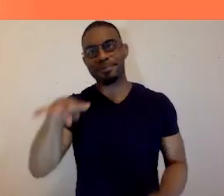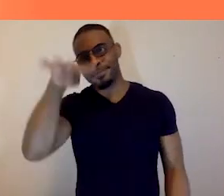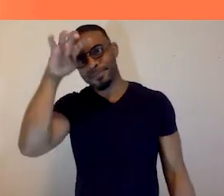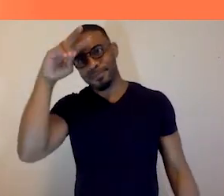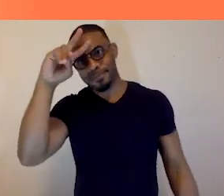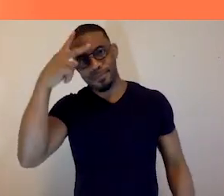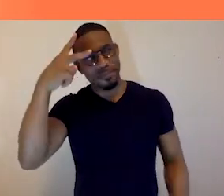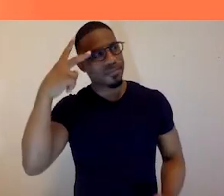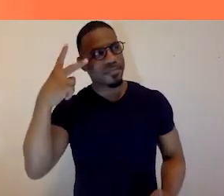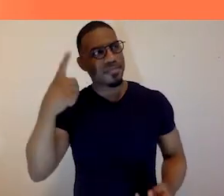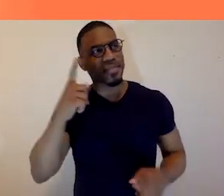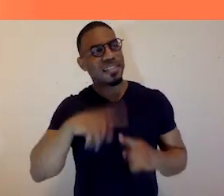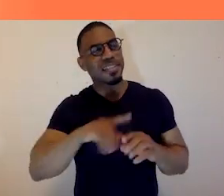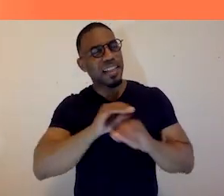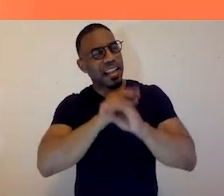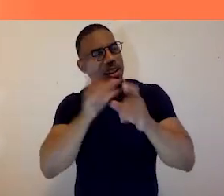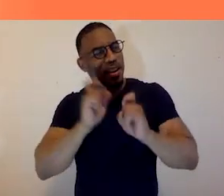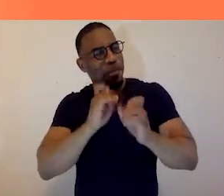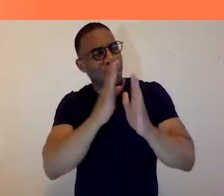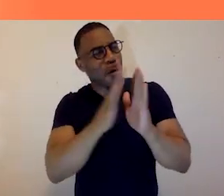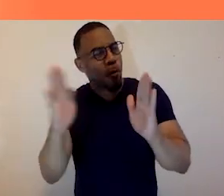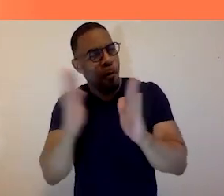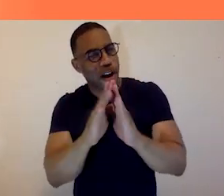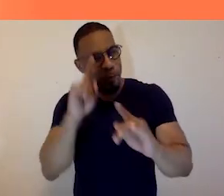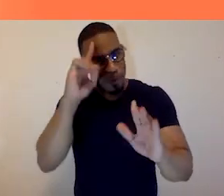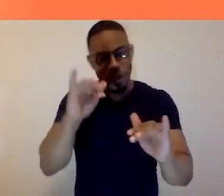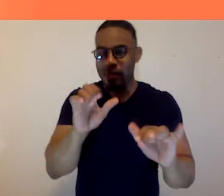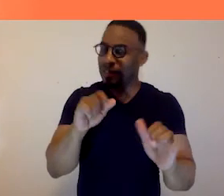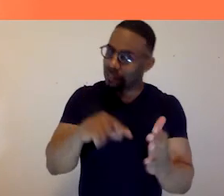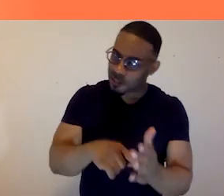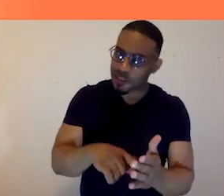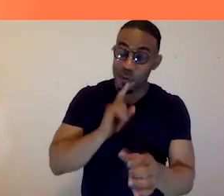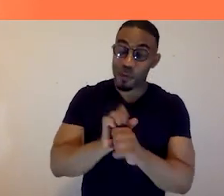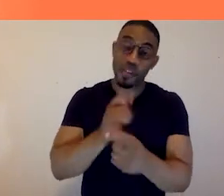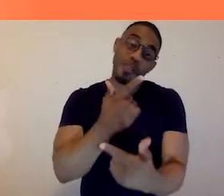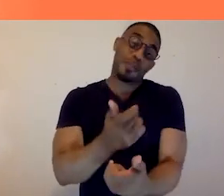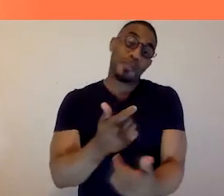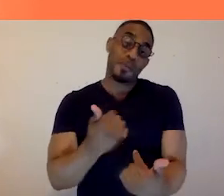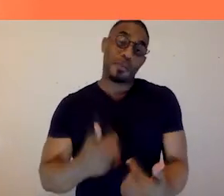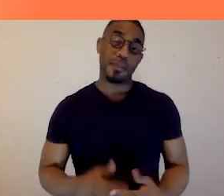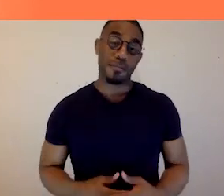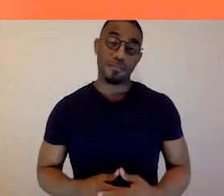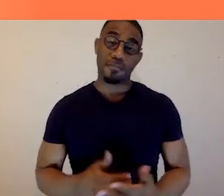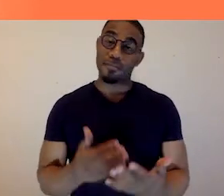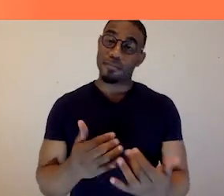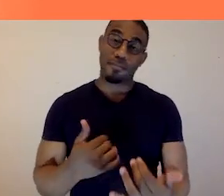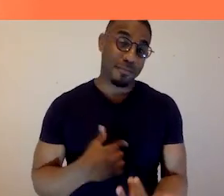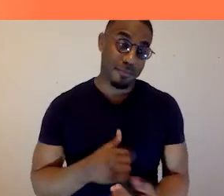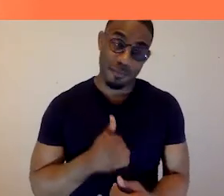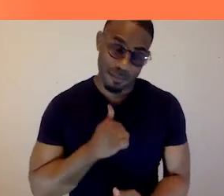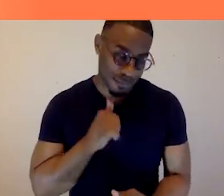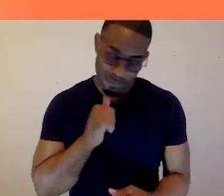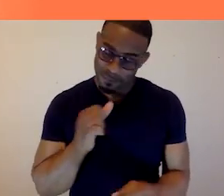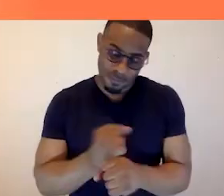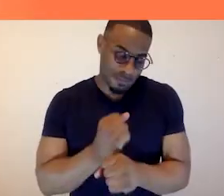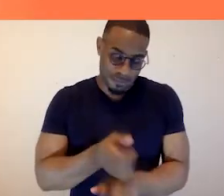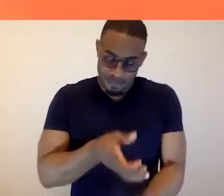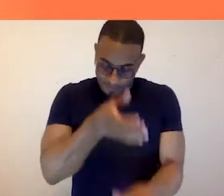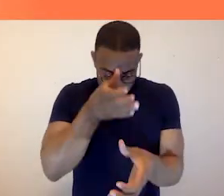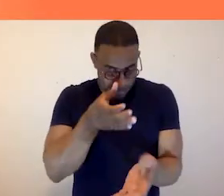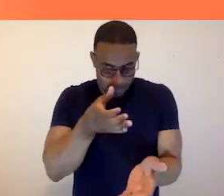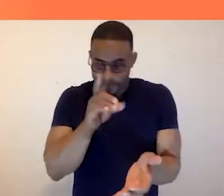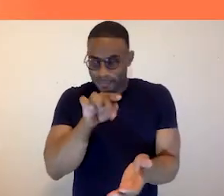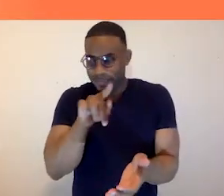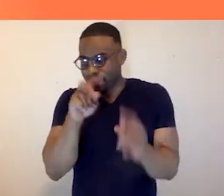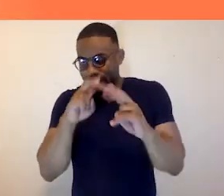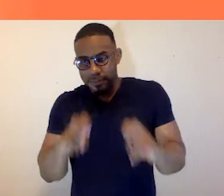even distinctly give me a range to expect. So this was really interesting to me. Now, I'm no statistician or